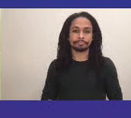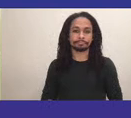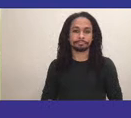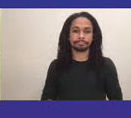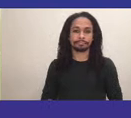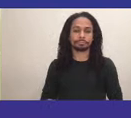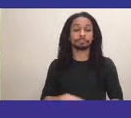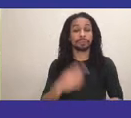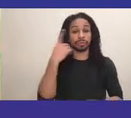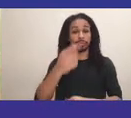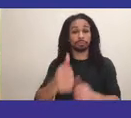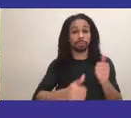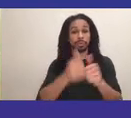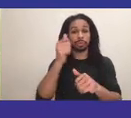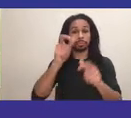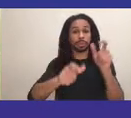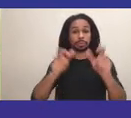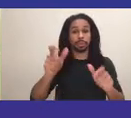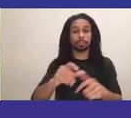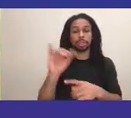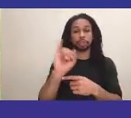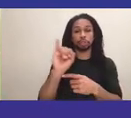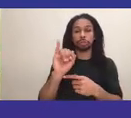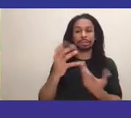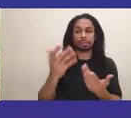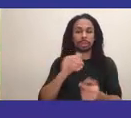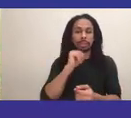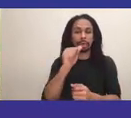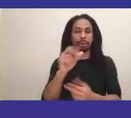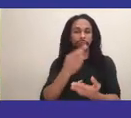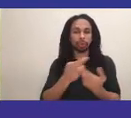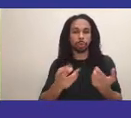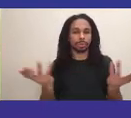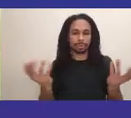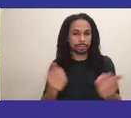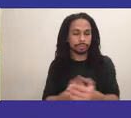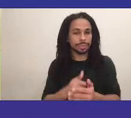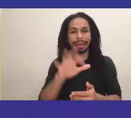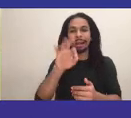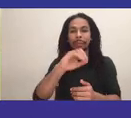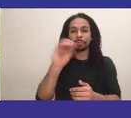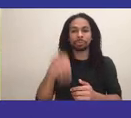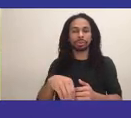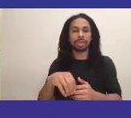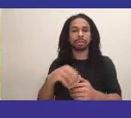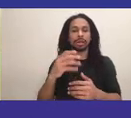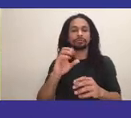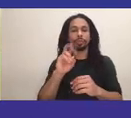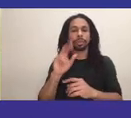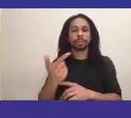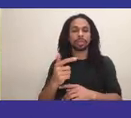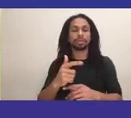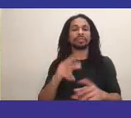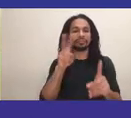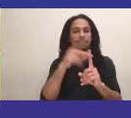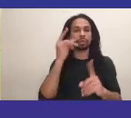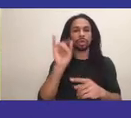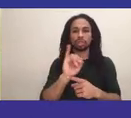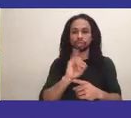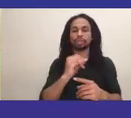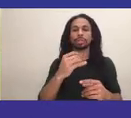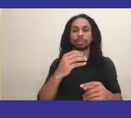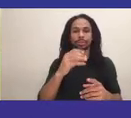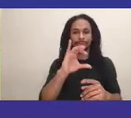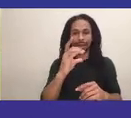For most, insurance was not a resource. Only 9% of organizations filed for insurance claims. Many of